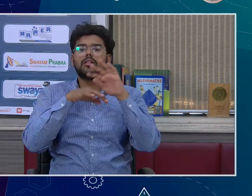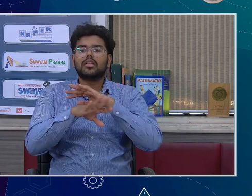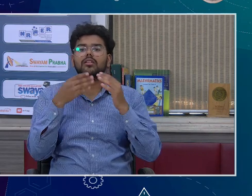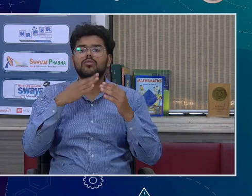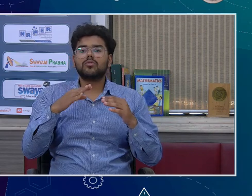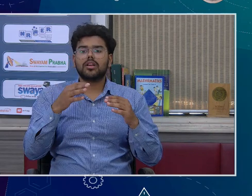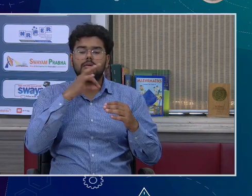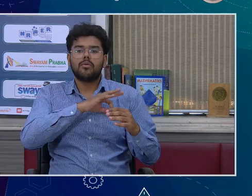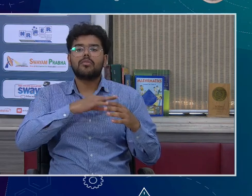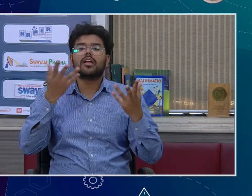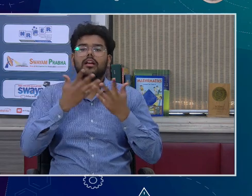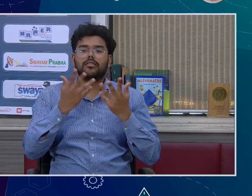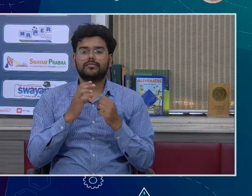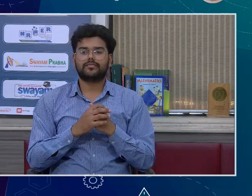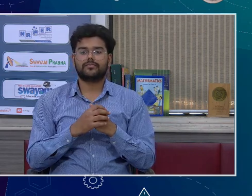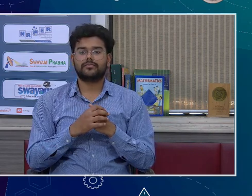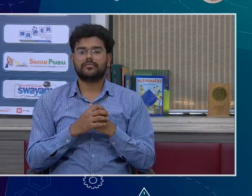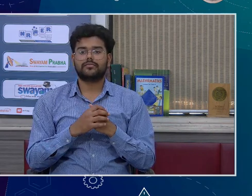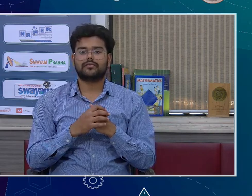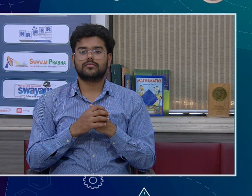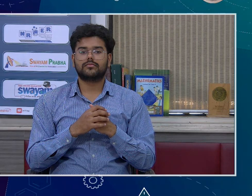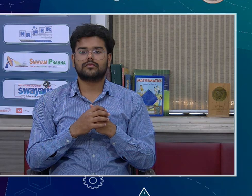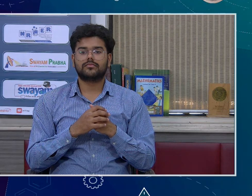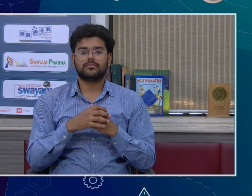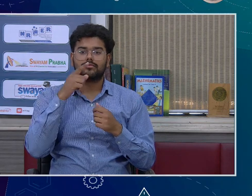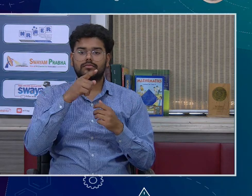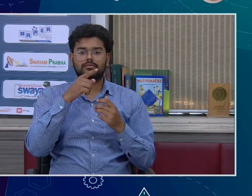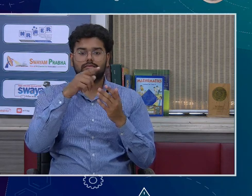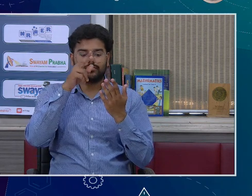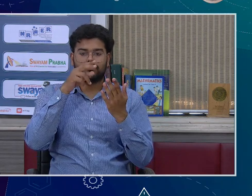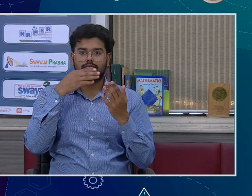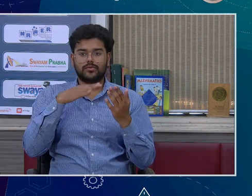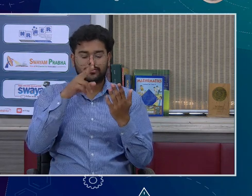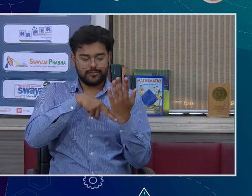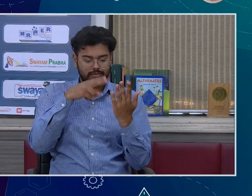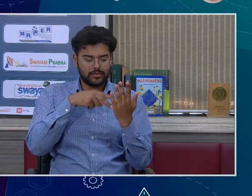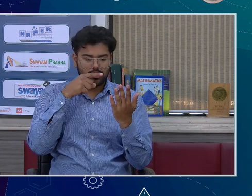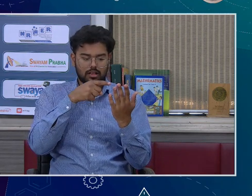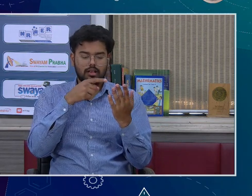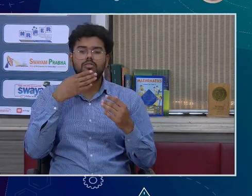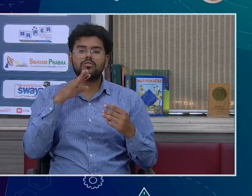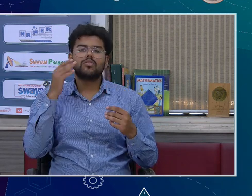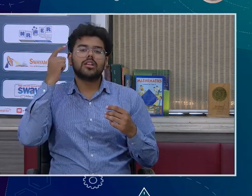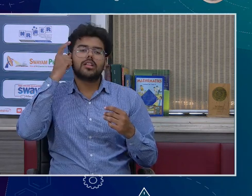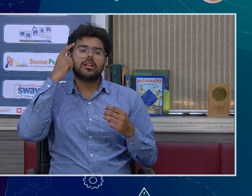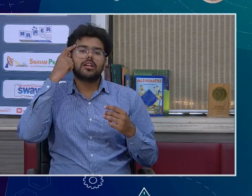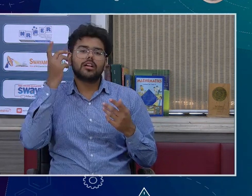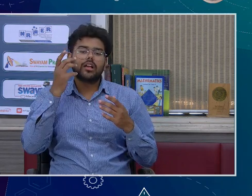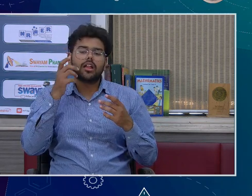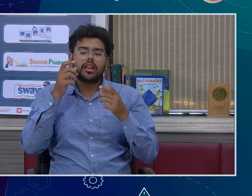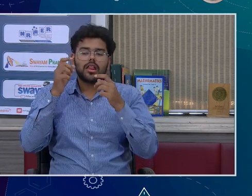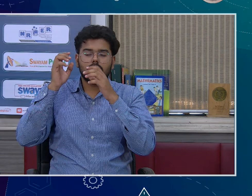story? Yeah. They would, after learning, reading the story, they would realize and they would also